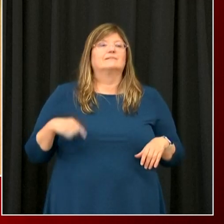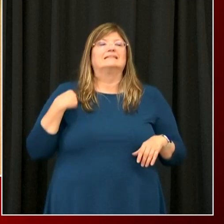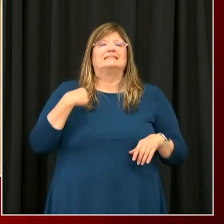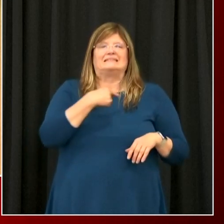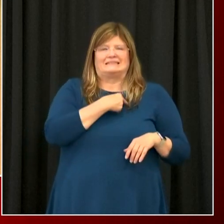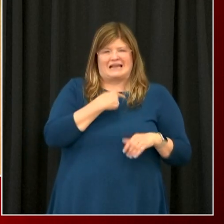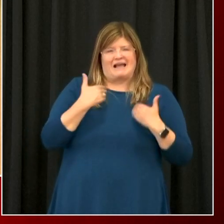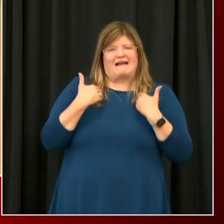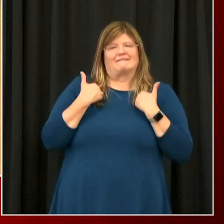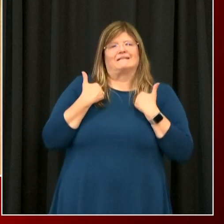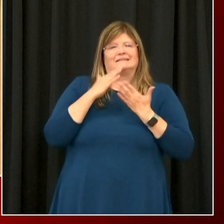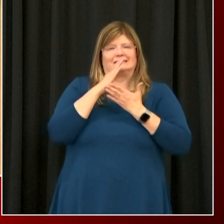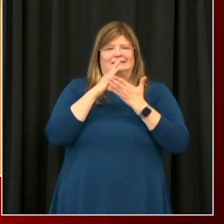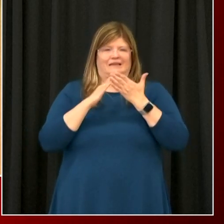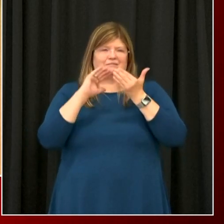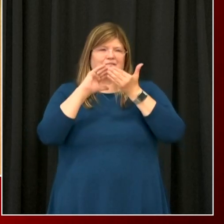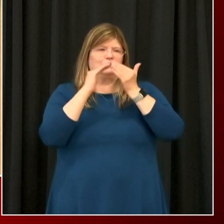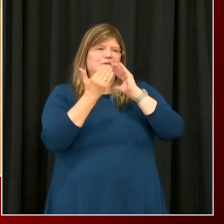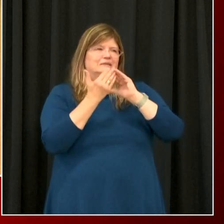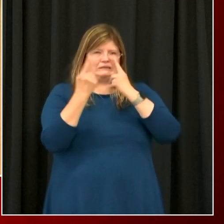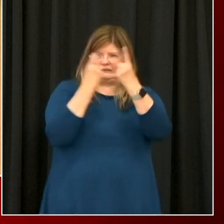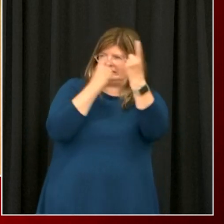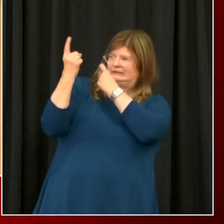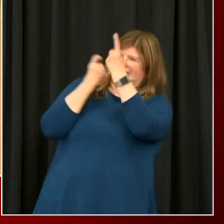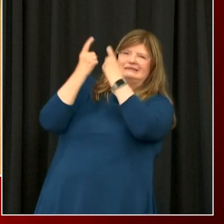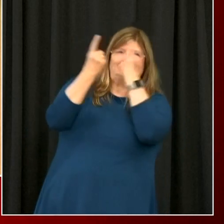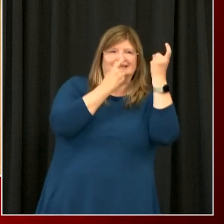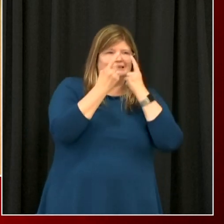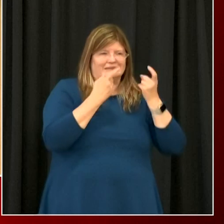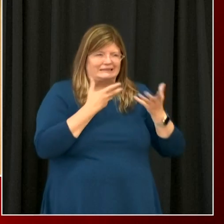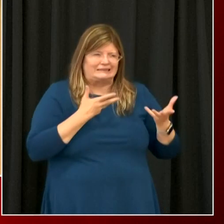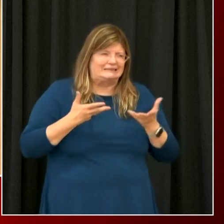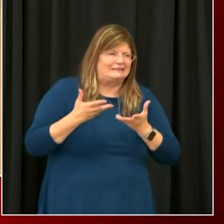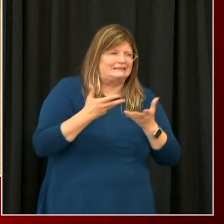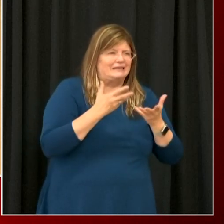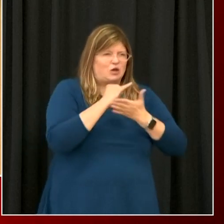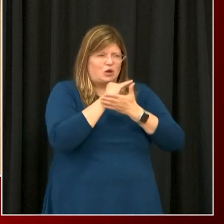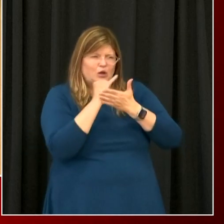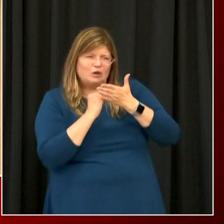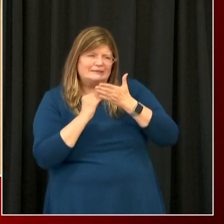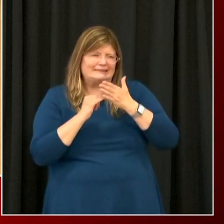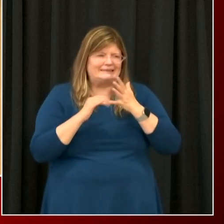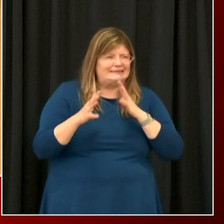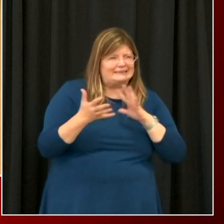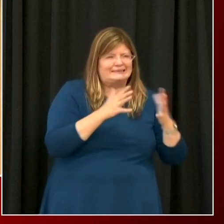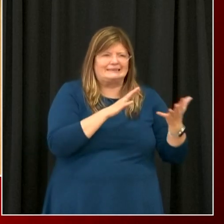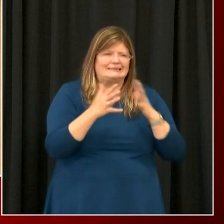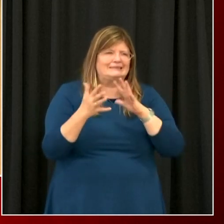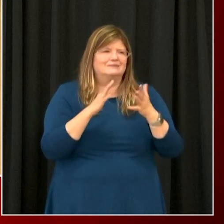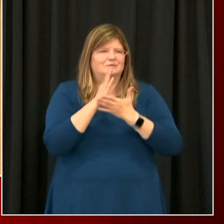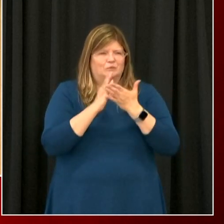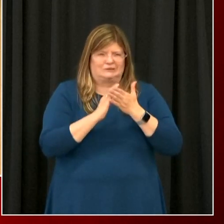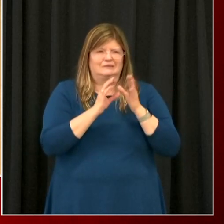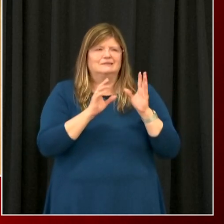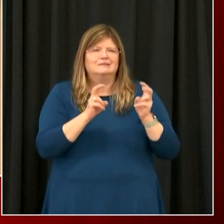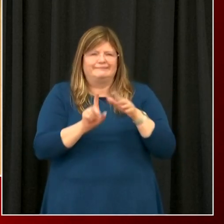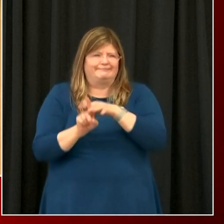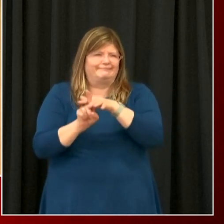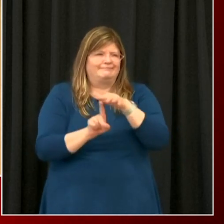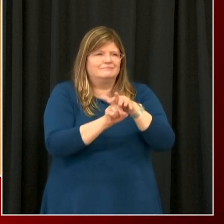the community and business community and arts community. I know about a few issues. I don't think that they're phase 2